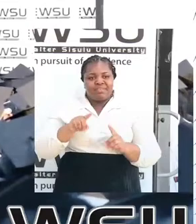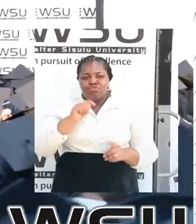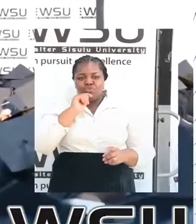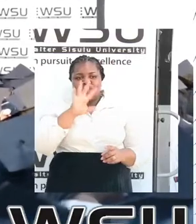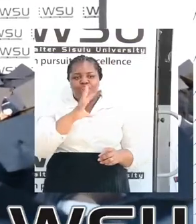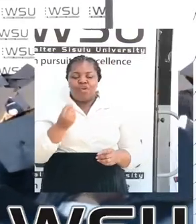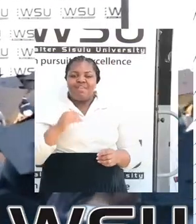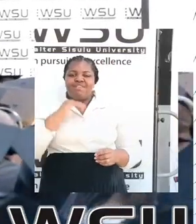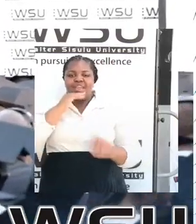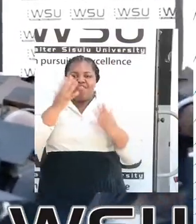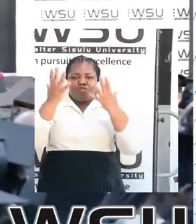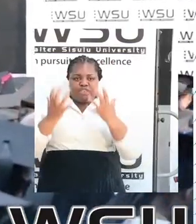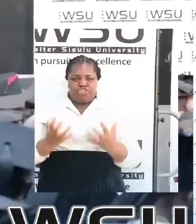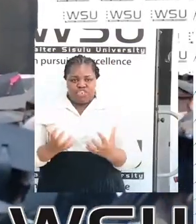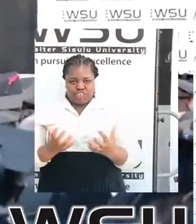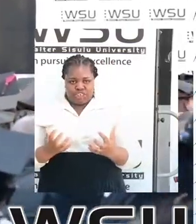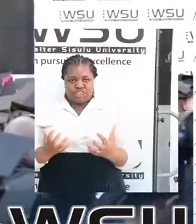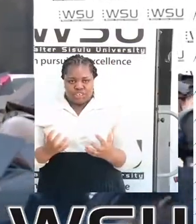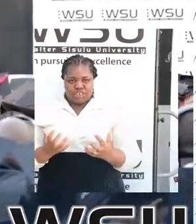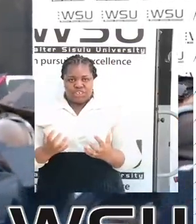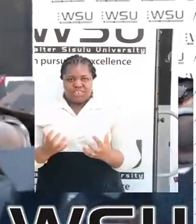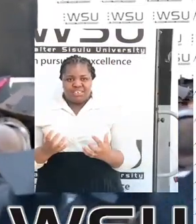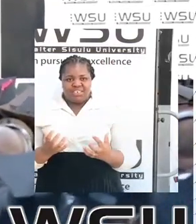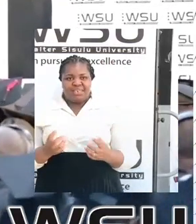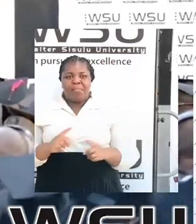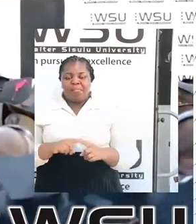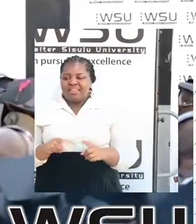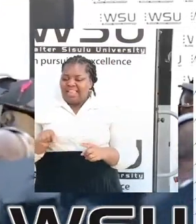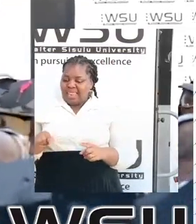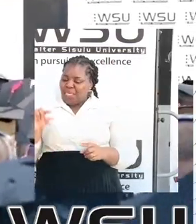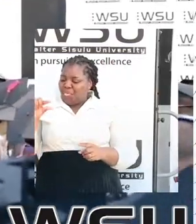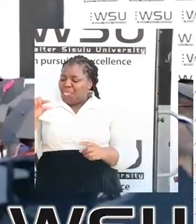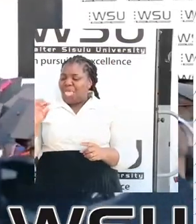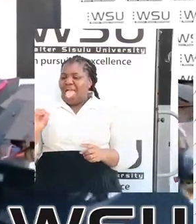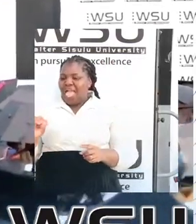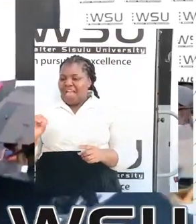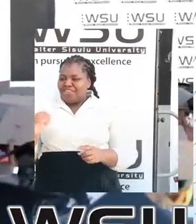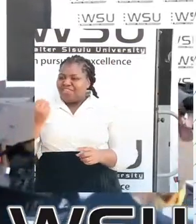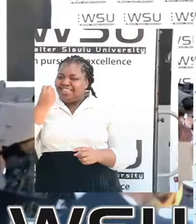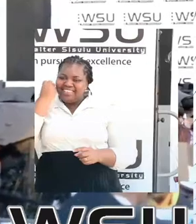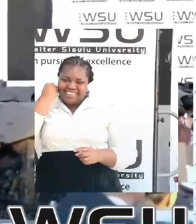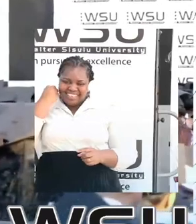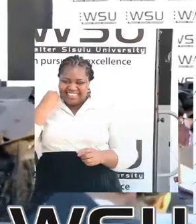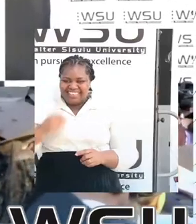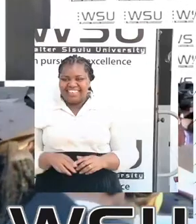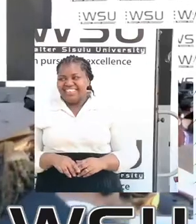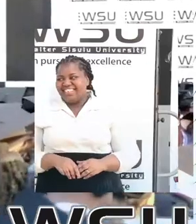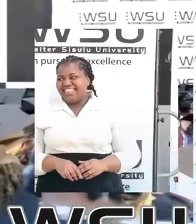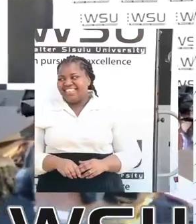ayikho akanayo. Ayitye ke nale ingekhoyo.